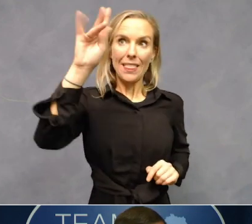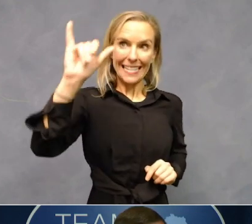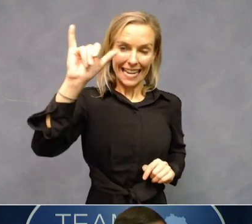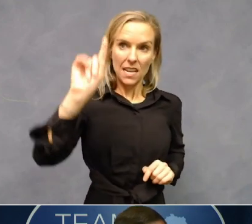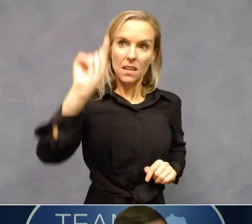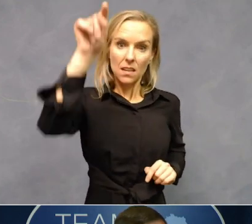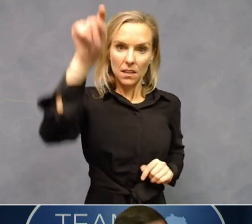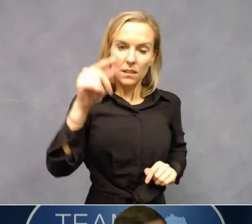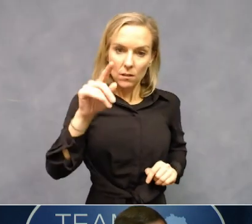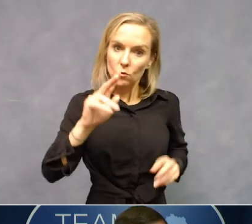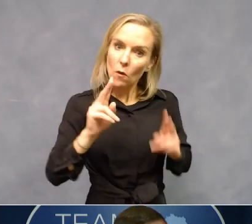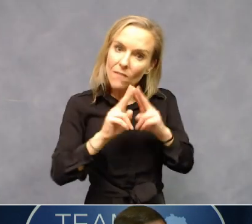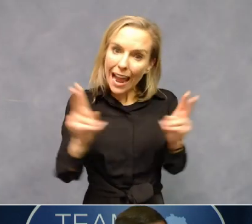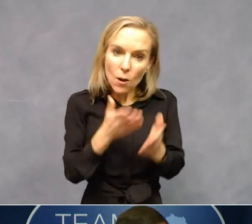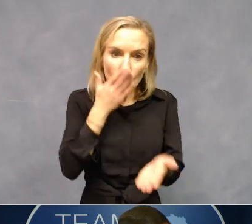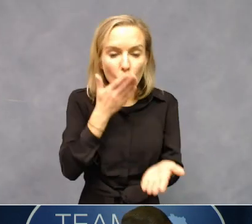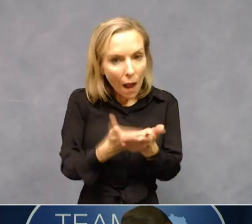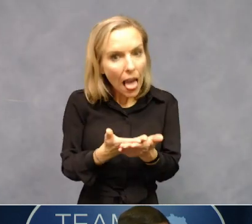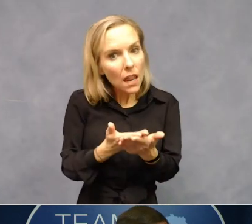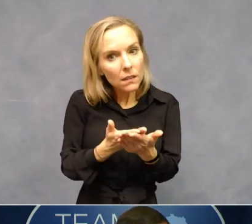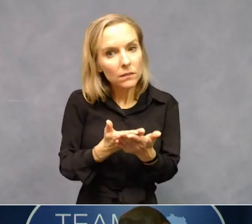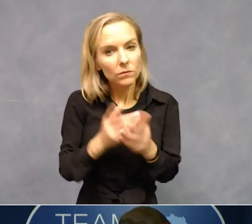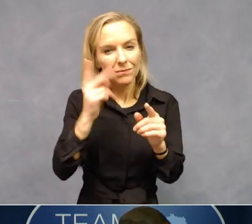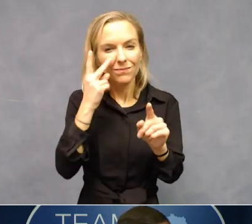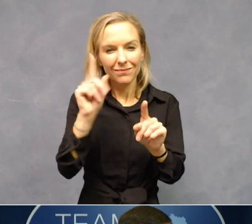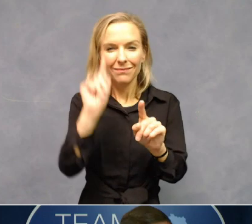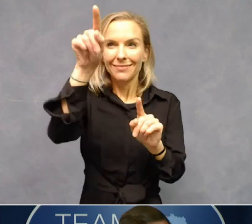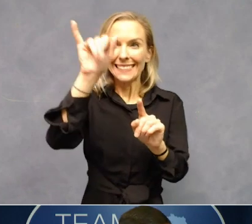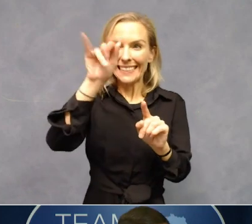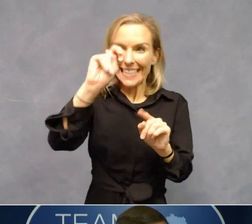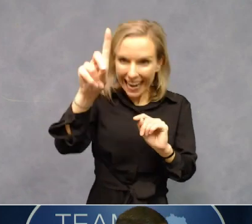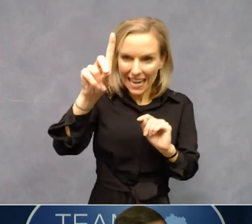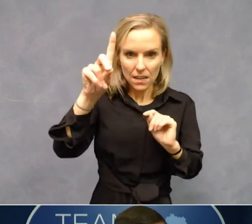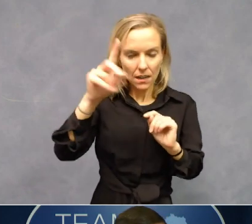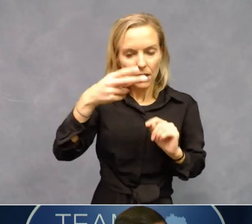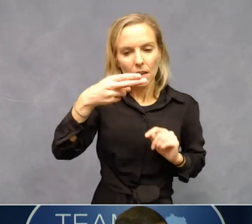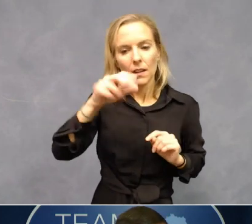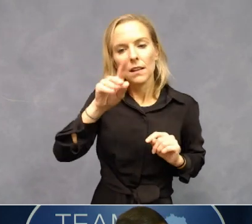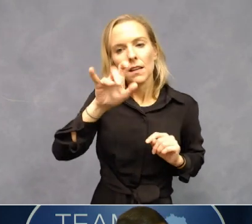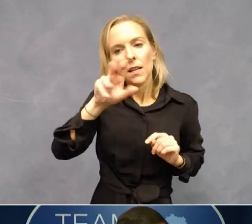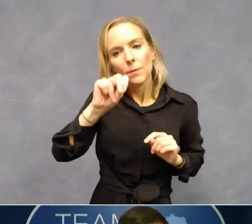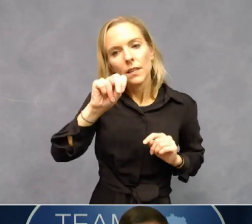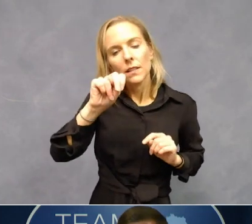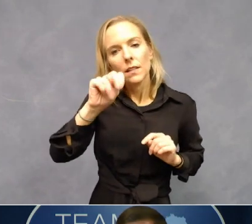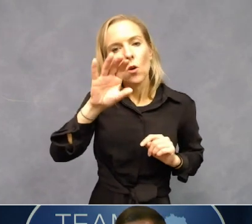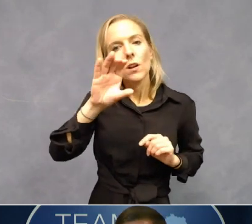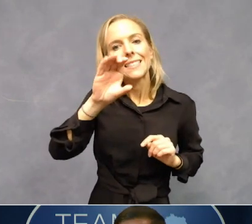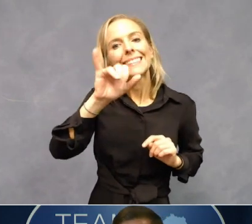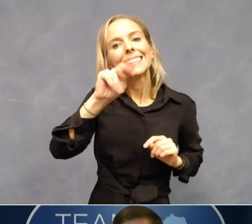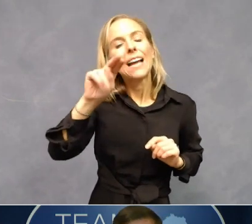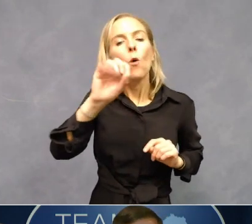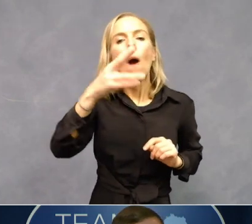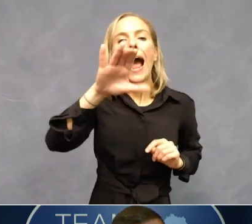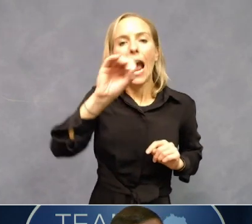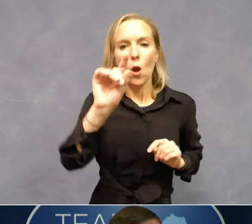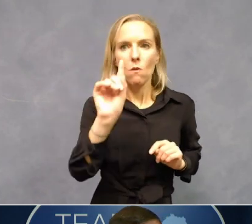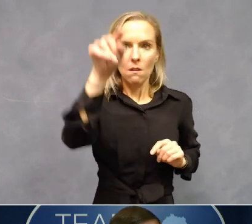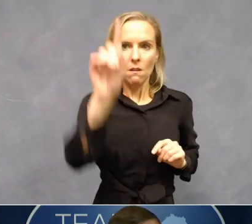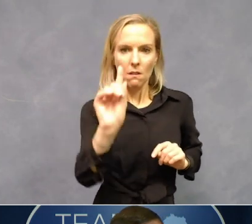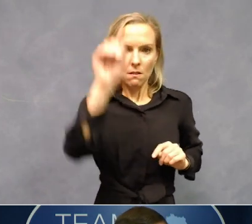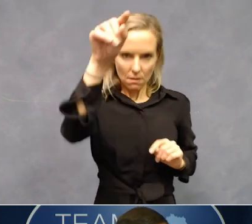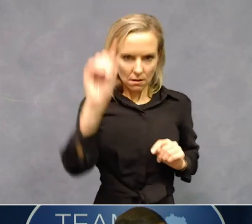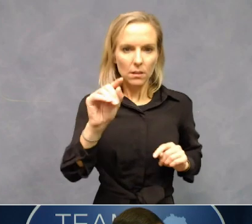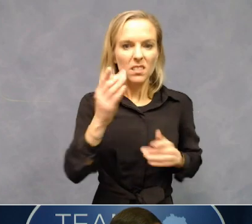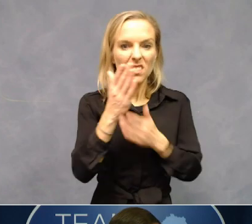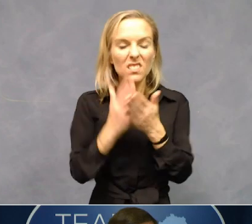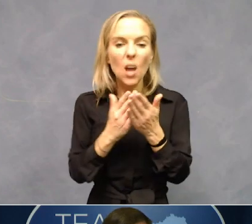look at what's happening right across the river. Hamilton County and Cincinnati is, I think they have something above red. It's